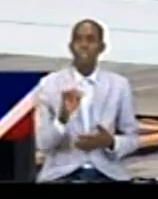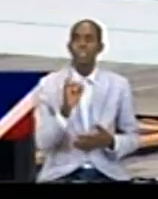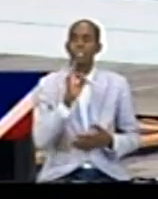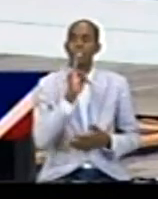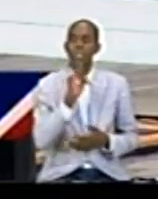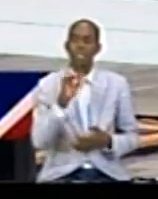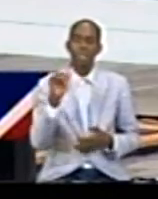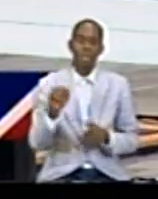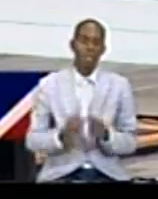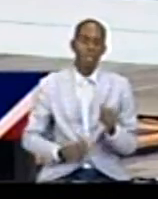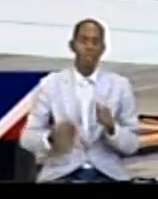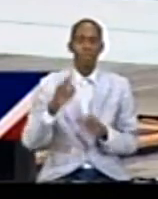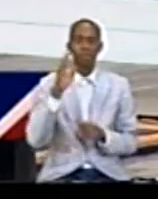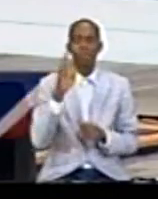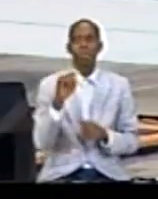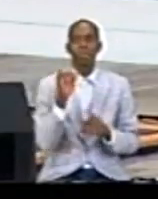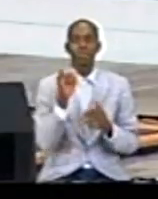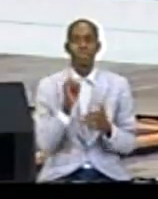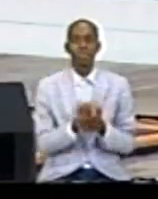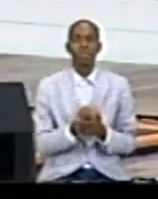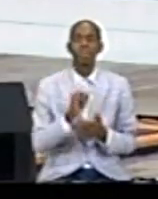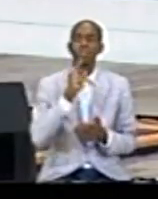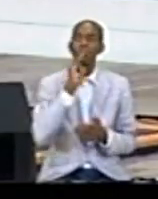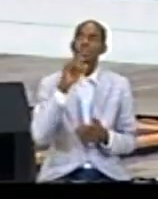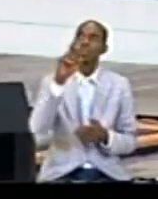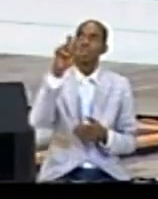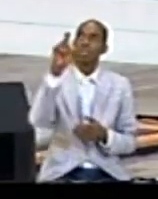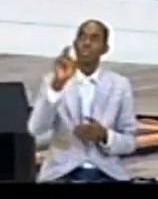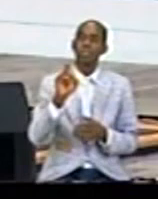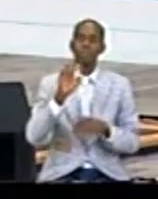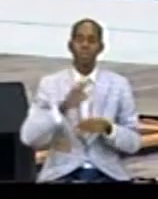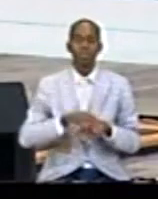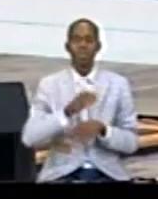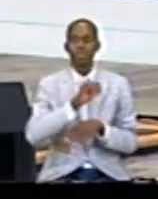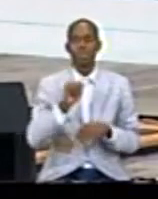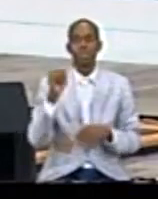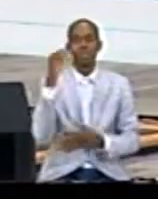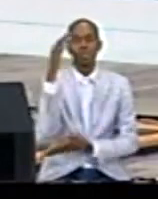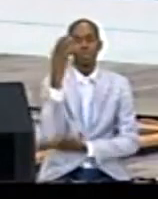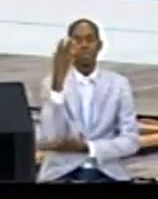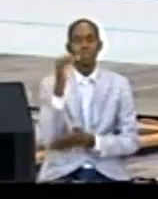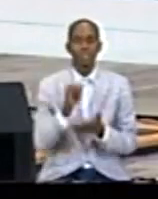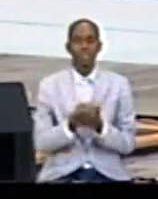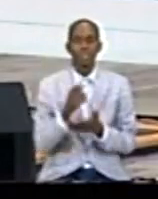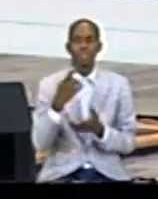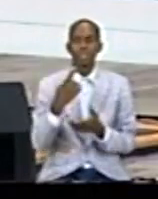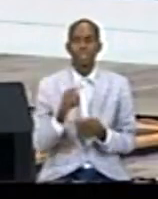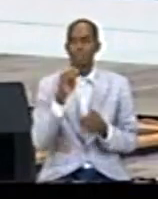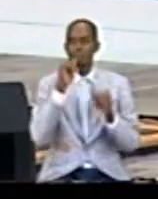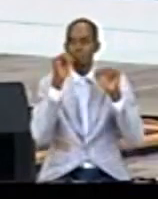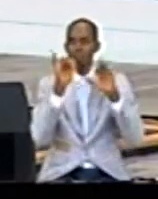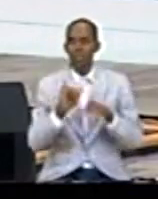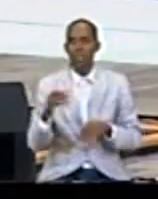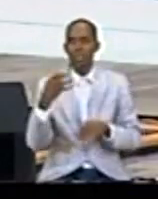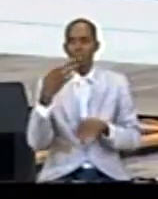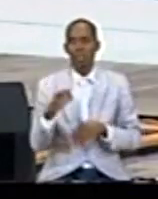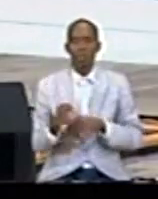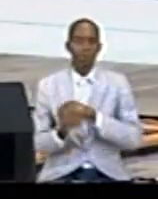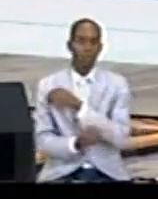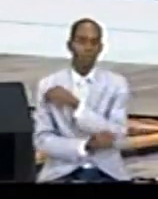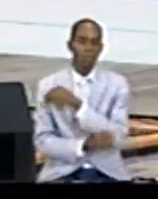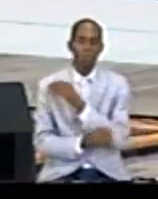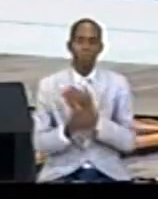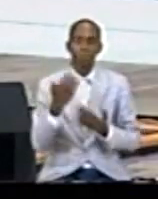is everyone that hangeth on a tree, that the blessing of Abraham